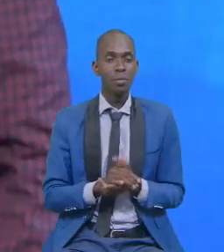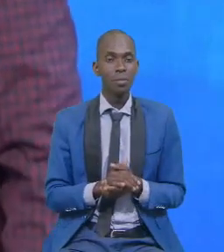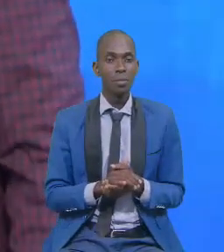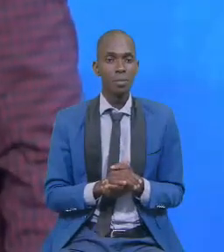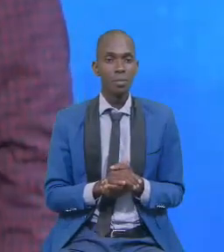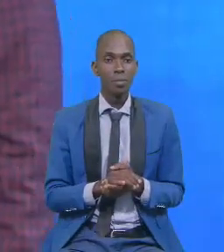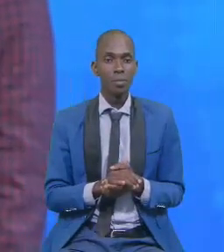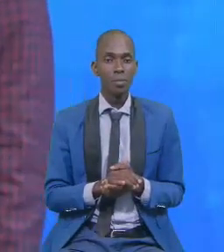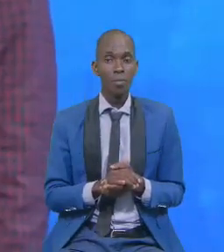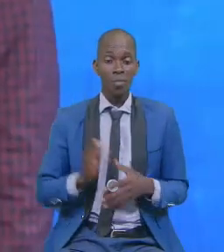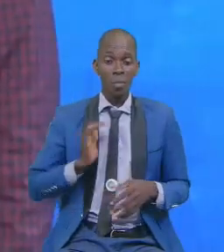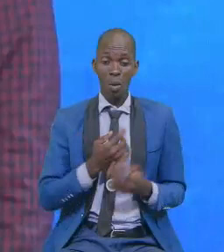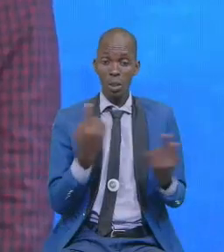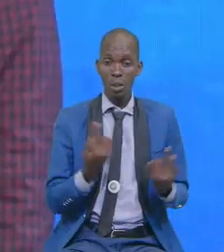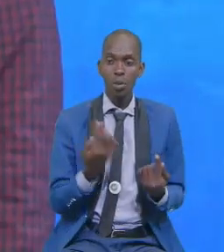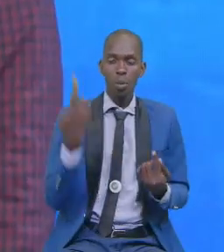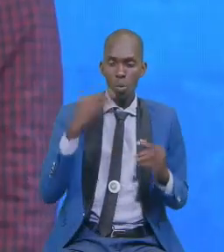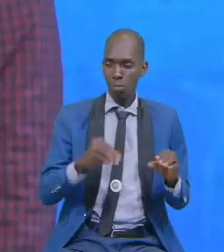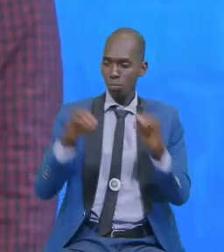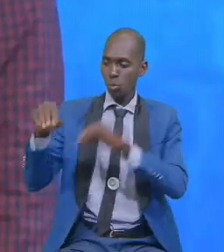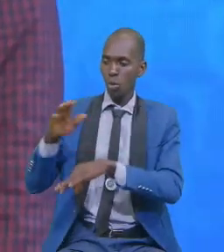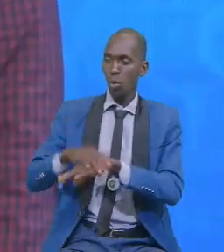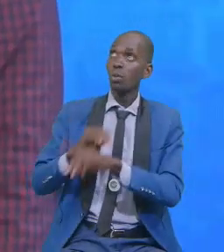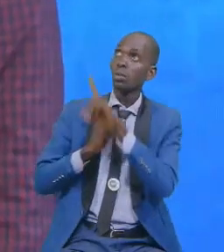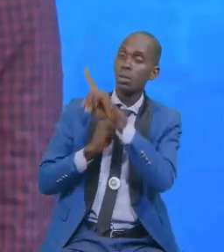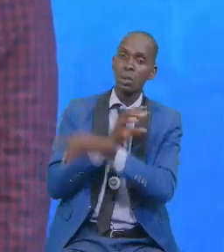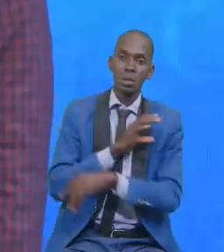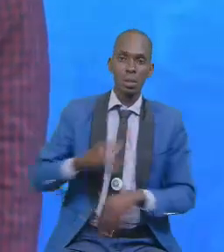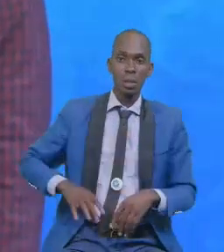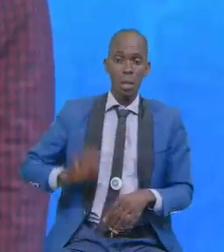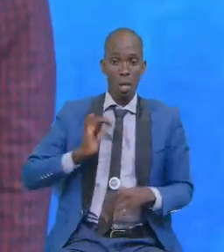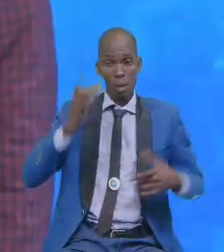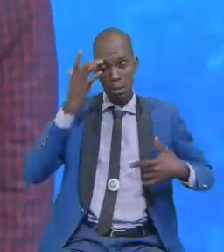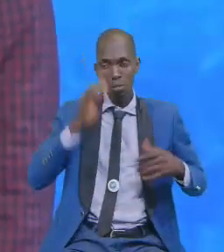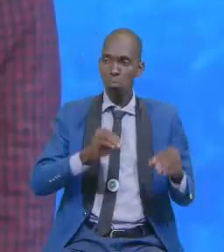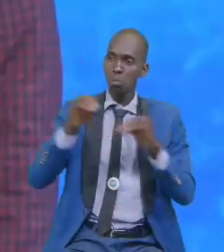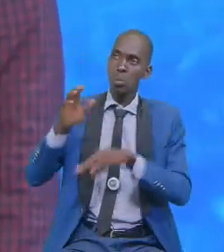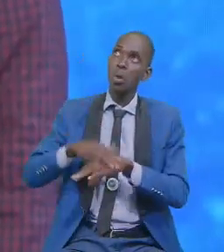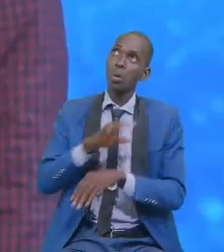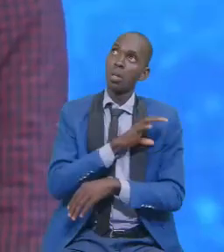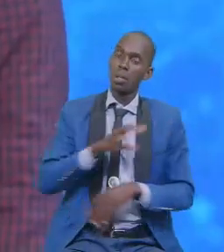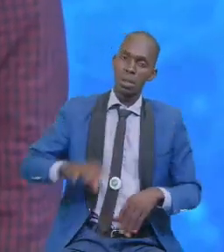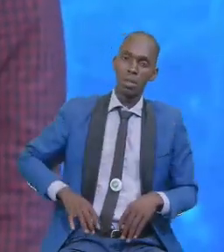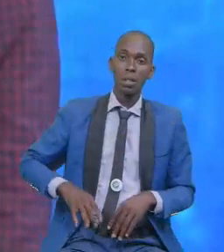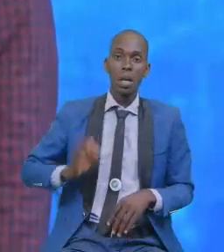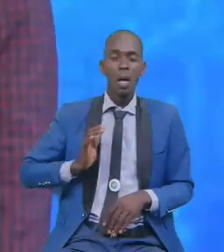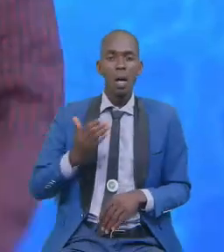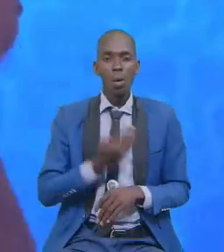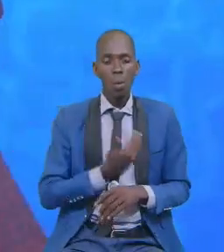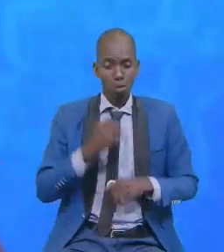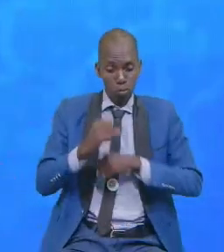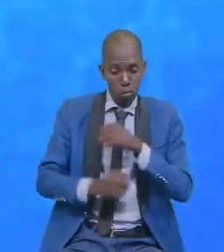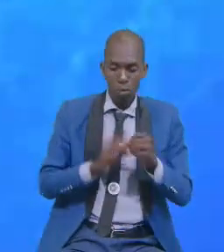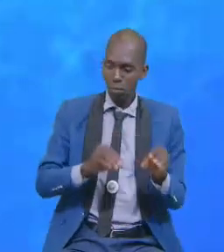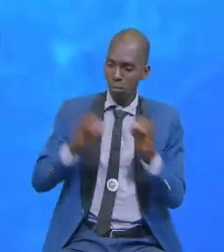Our sins were laid on him. Our sickness laid on him. Our suffering laid